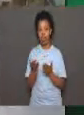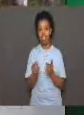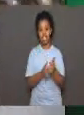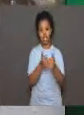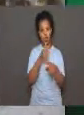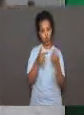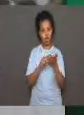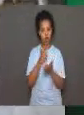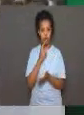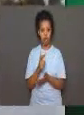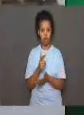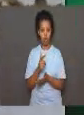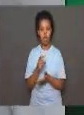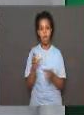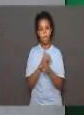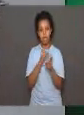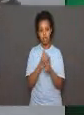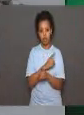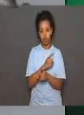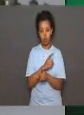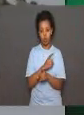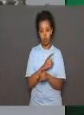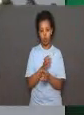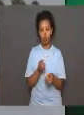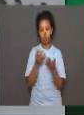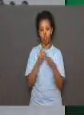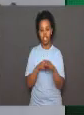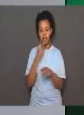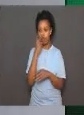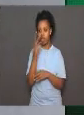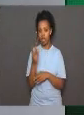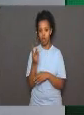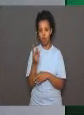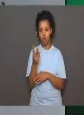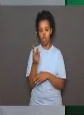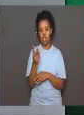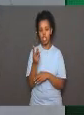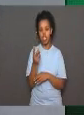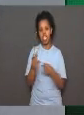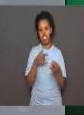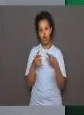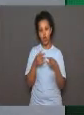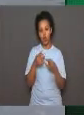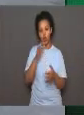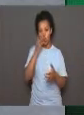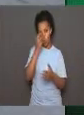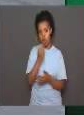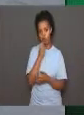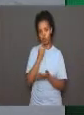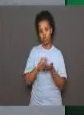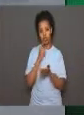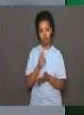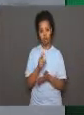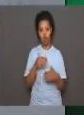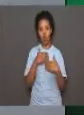In nature, the object is almost always the parent of the species. The